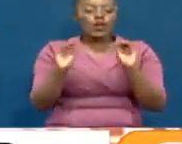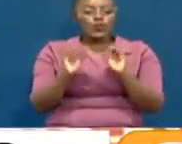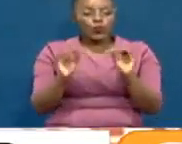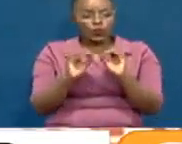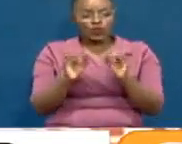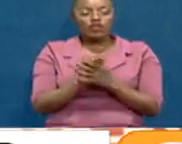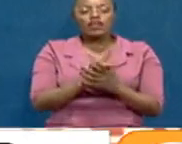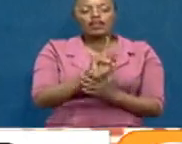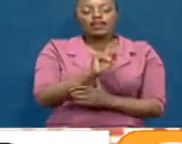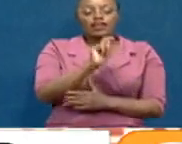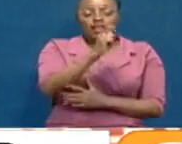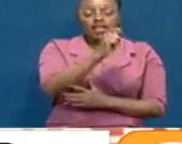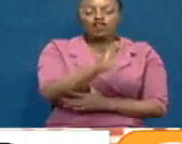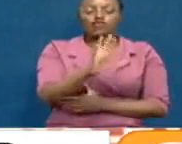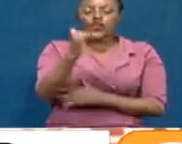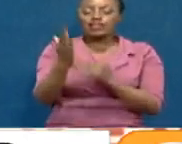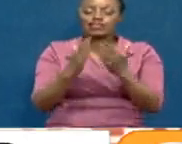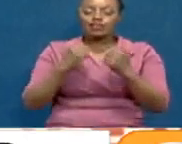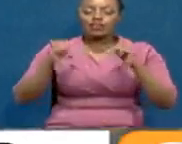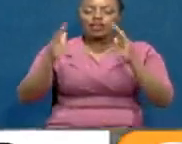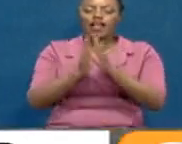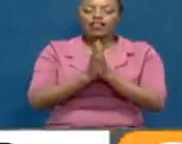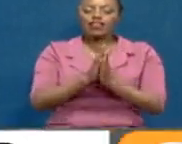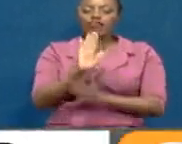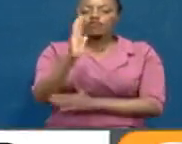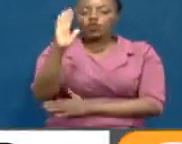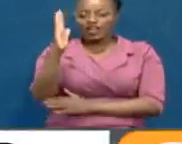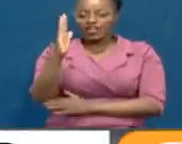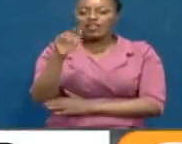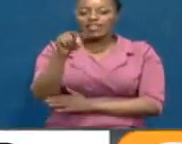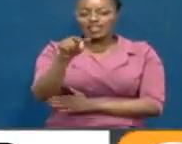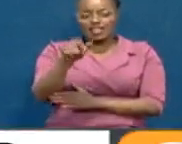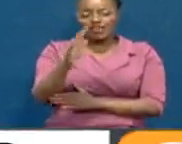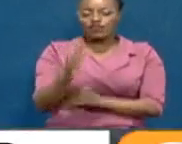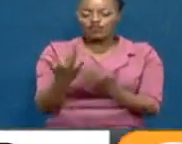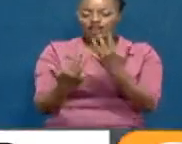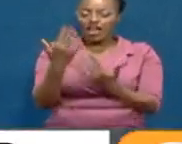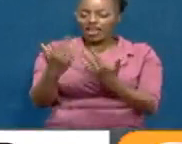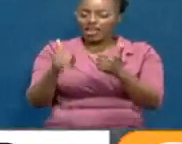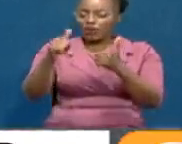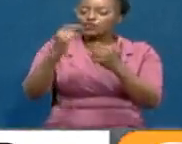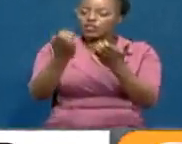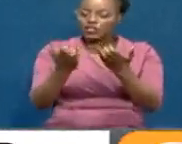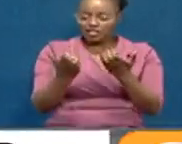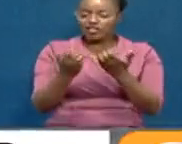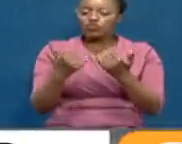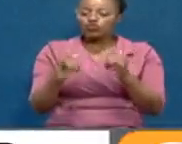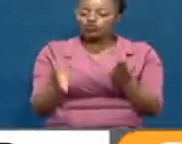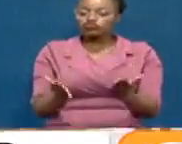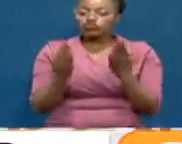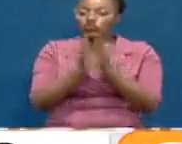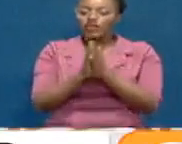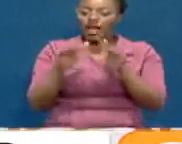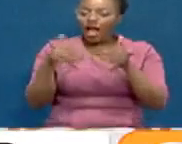collision between Kenya Forest officers and the forest industry. Fire is an area that we have raised as an area that we need to really develop our capacity and